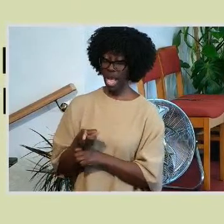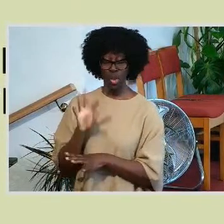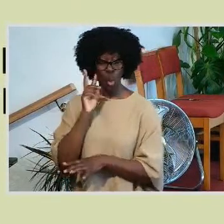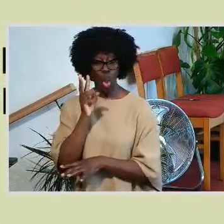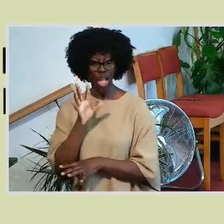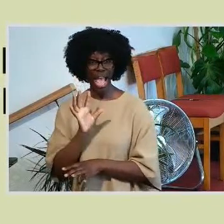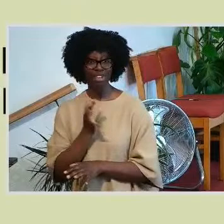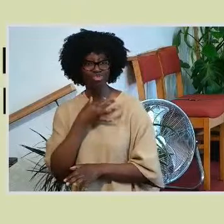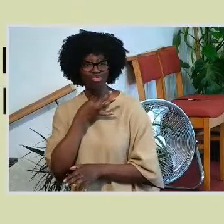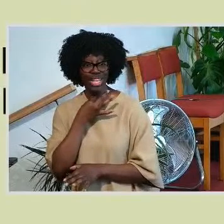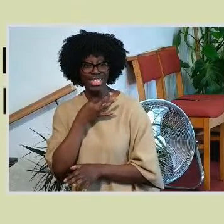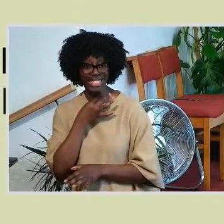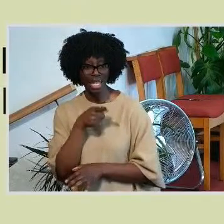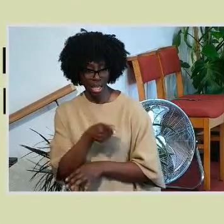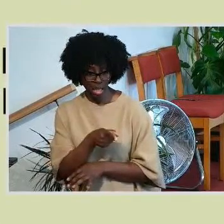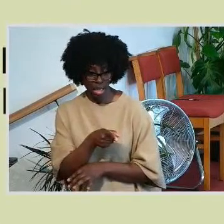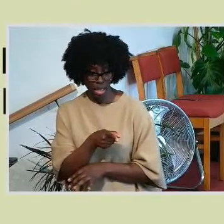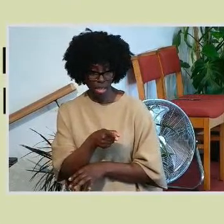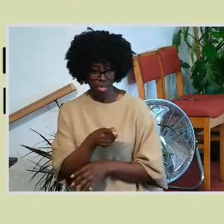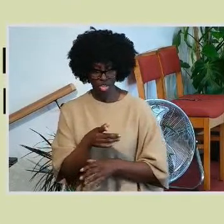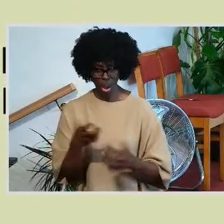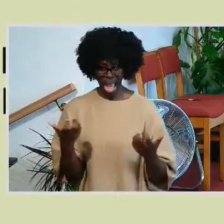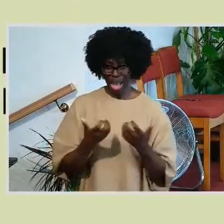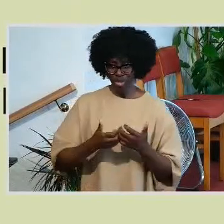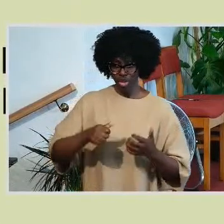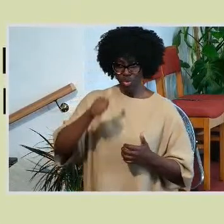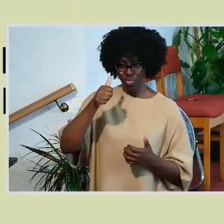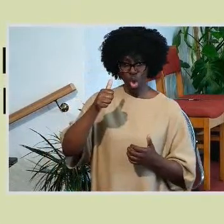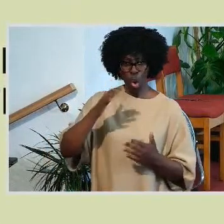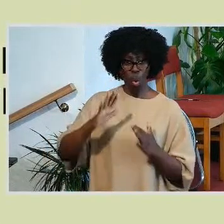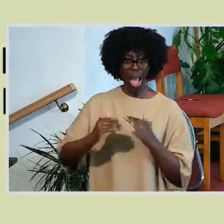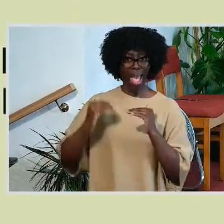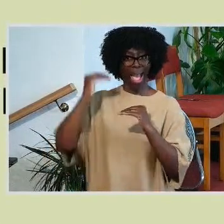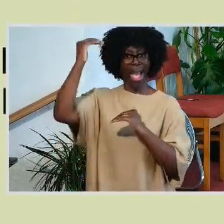higher risk of having dementia? A study that was done in